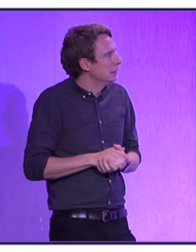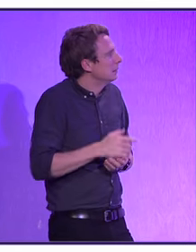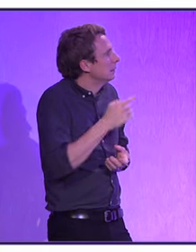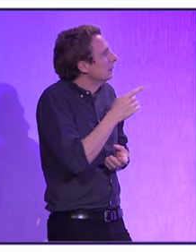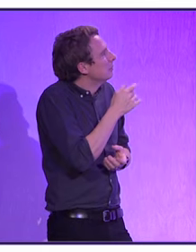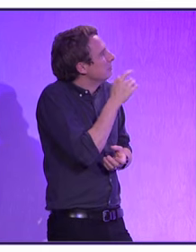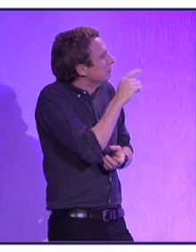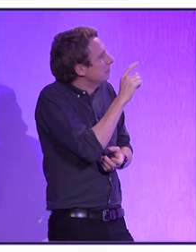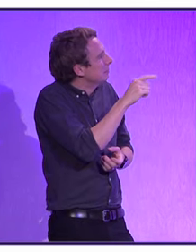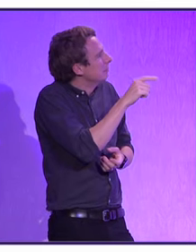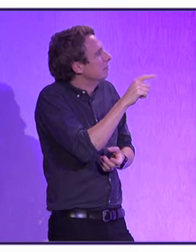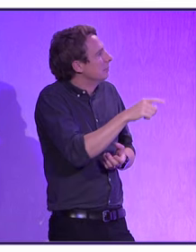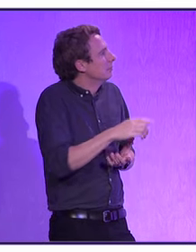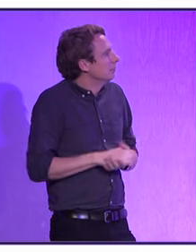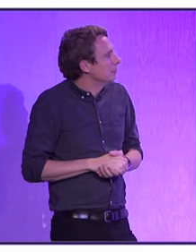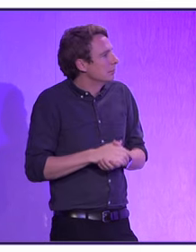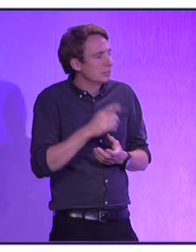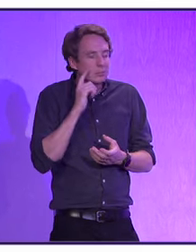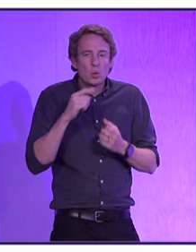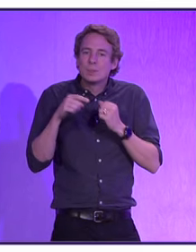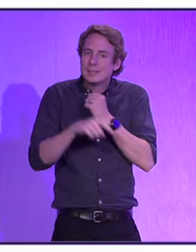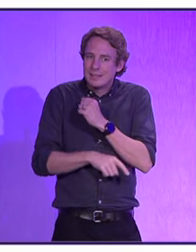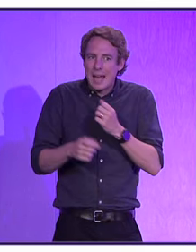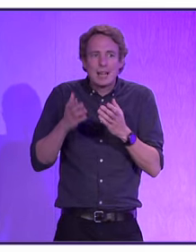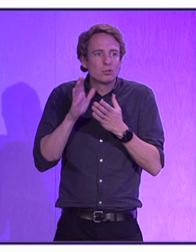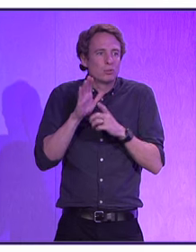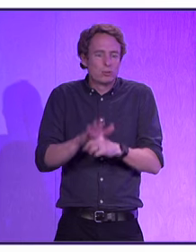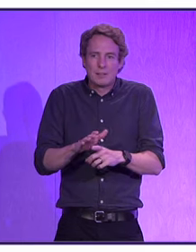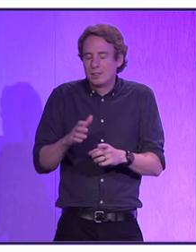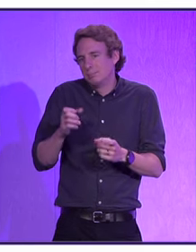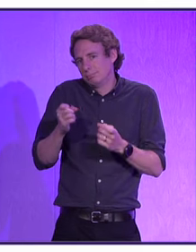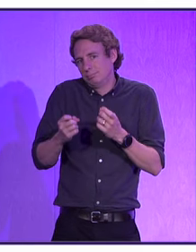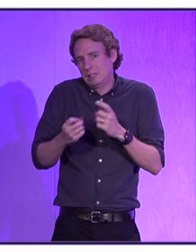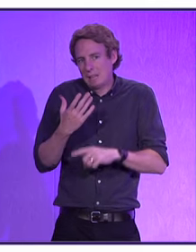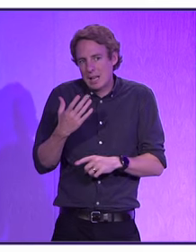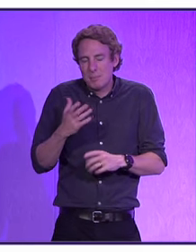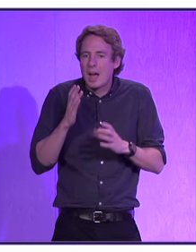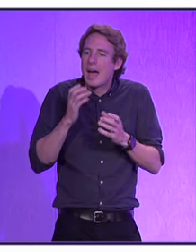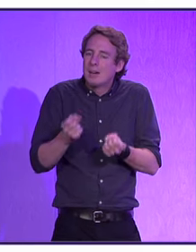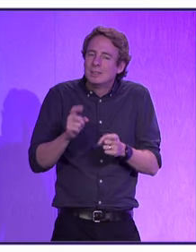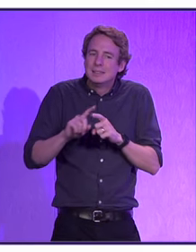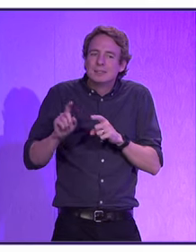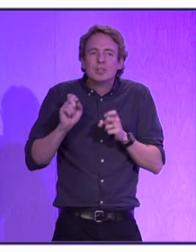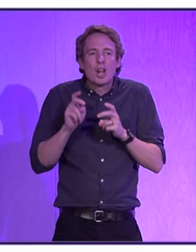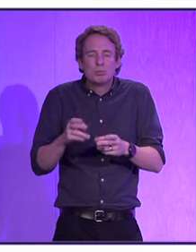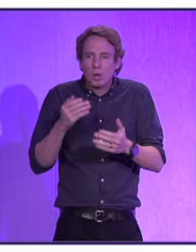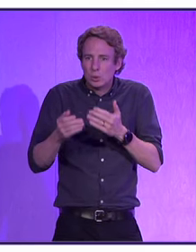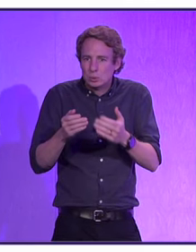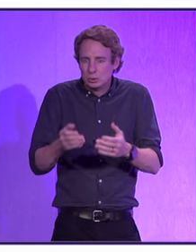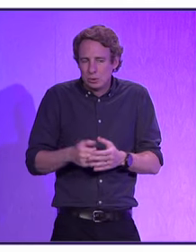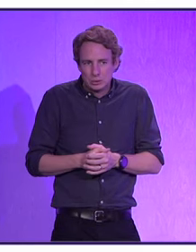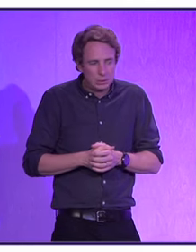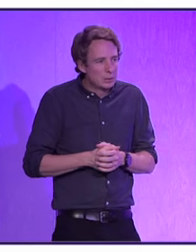big bang rewrite, hybrid approach, debt-driven development, right? So there are different approaches we need to note.